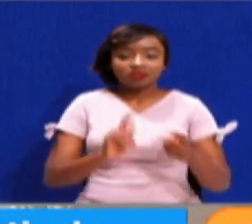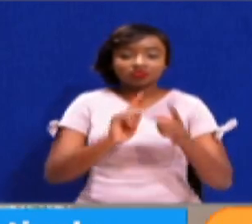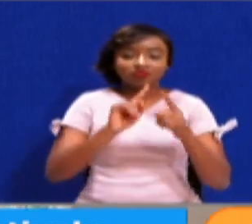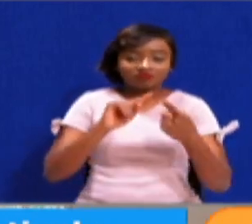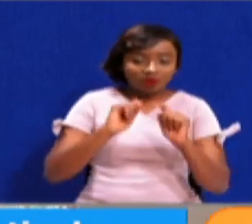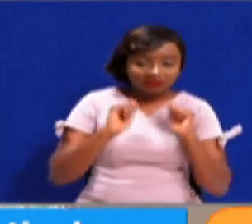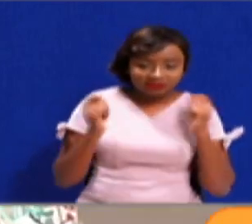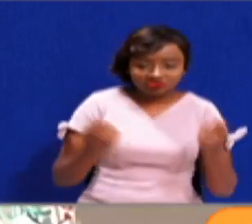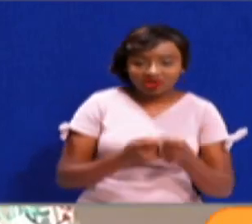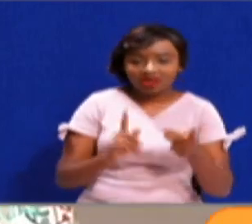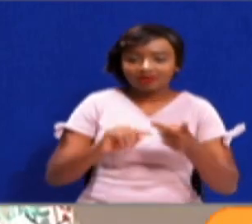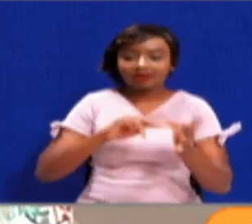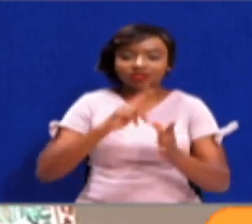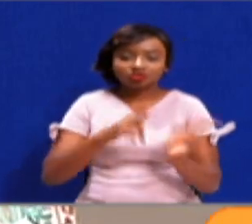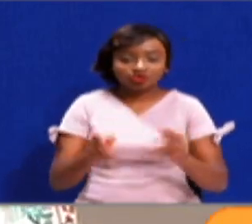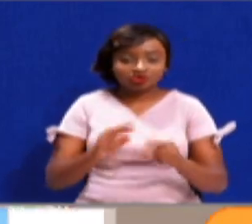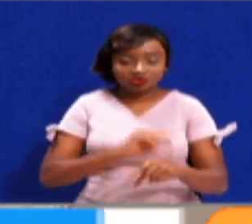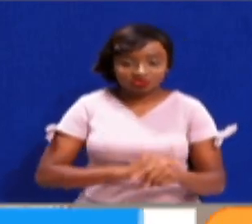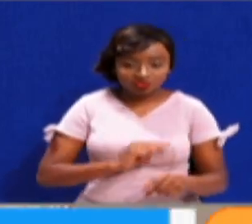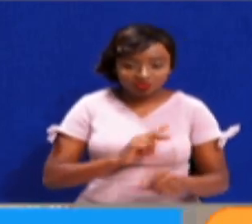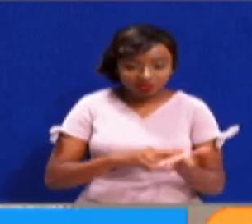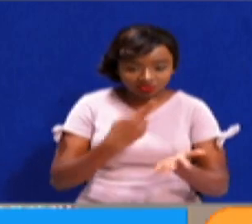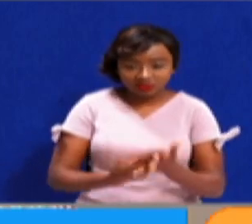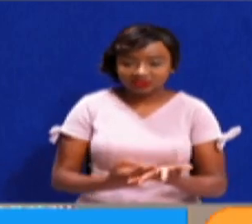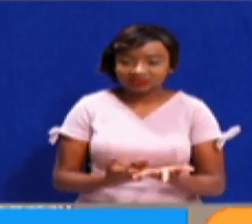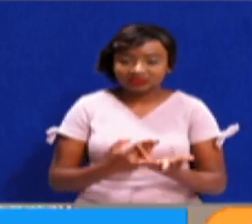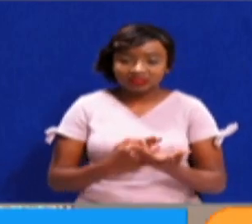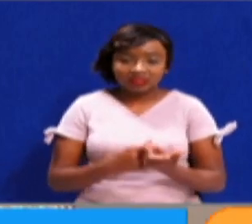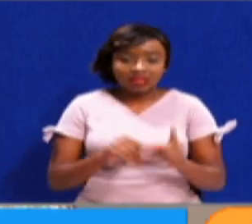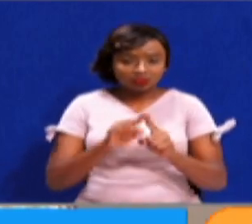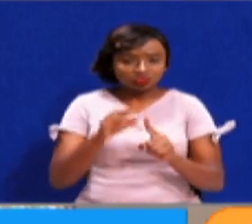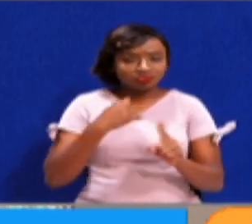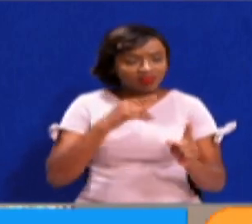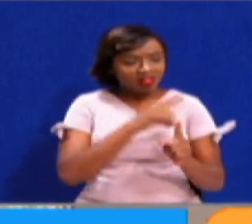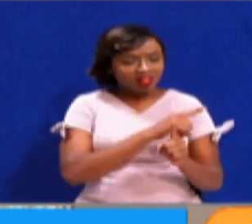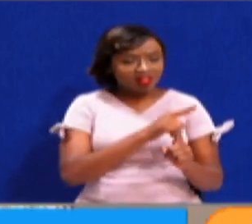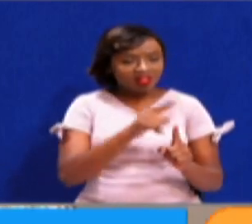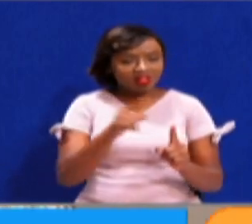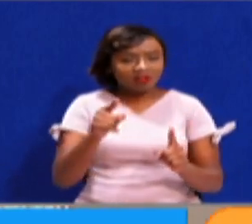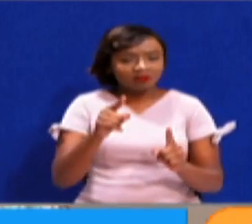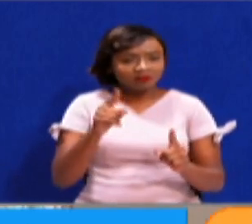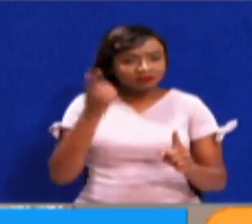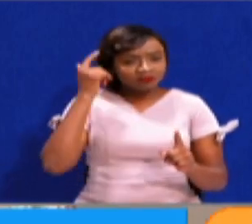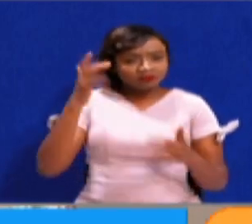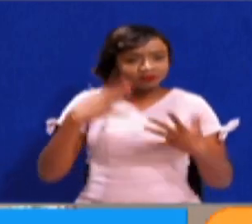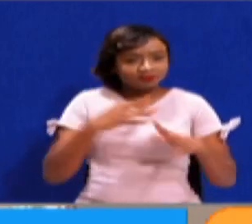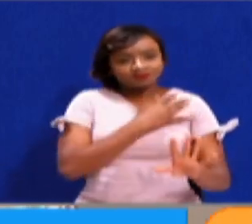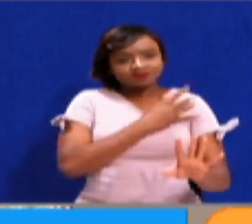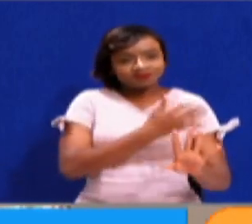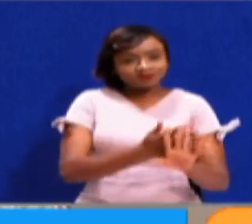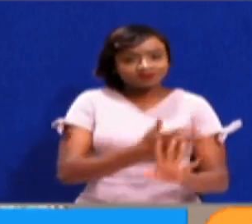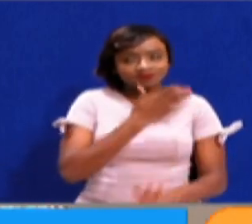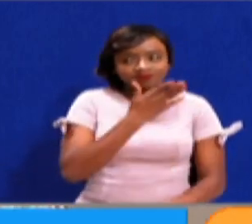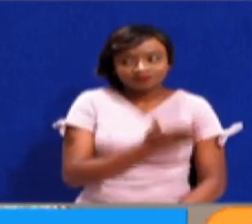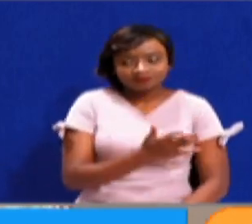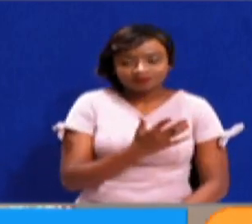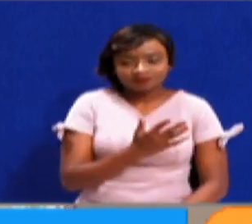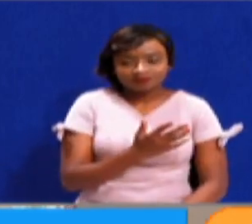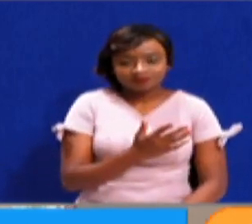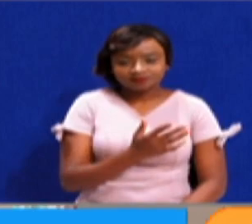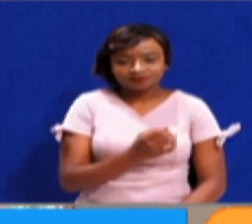tribe. And I watched the clip of him. He's from Muranga and makes me remember all those nationalists from that area. If they heard him speaking, this is what they would